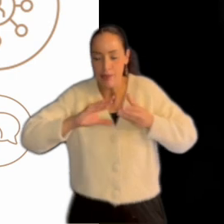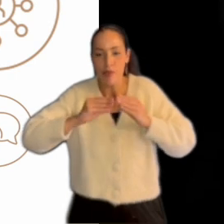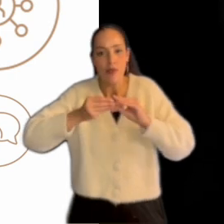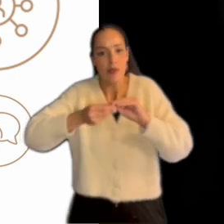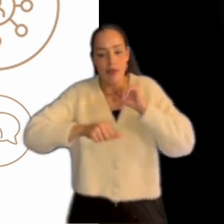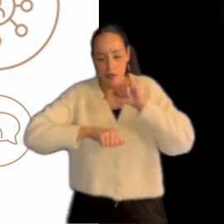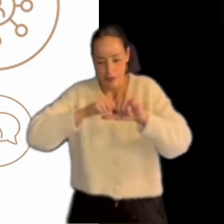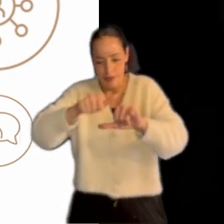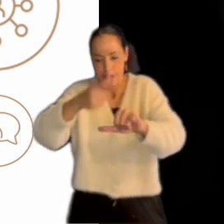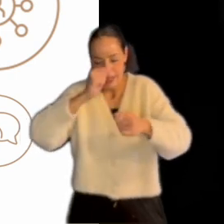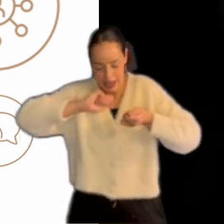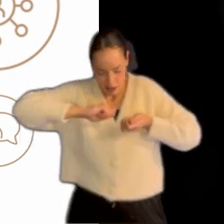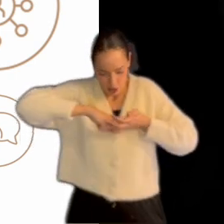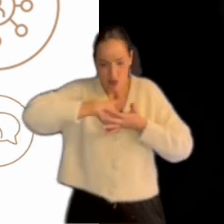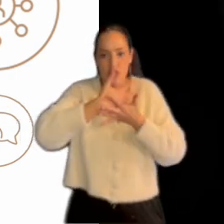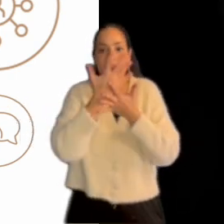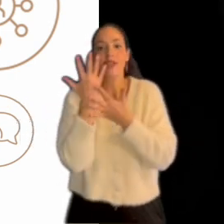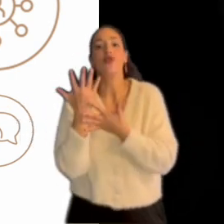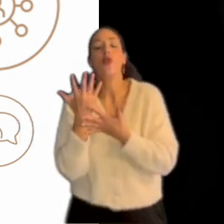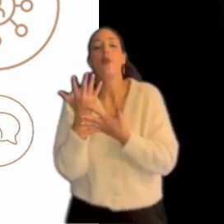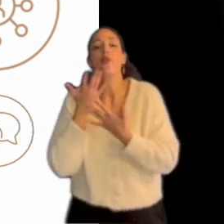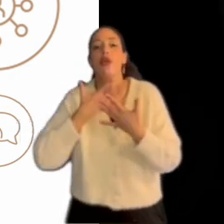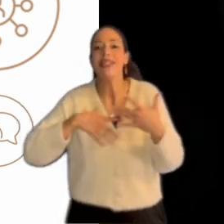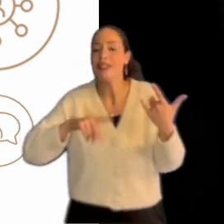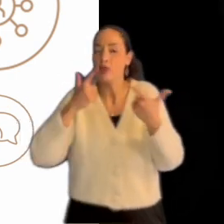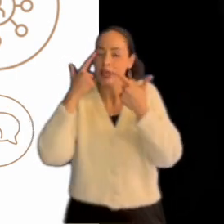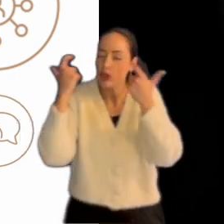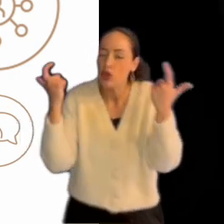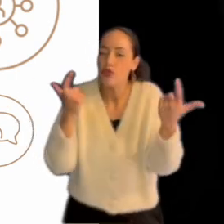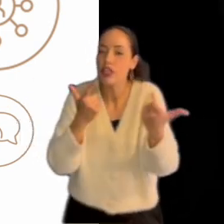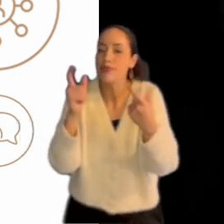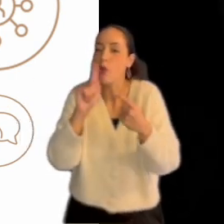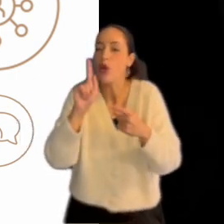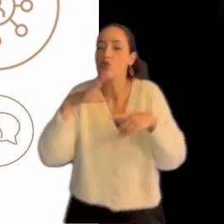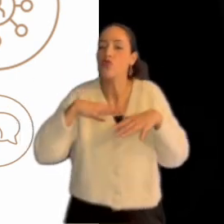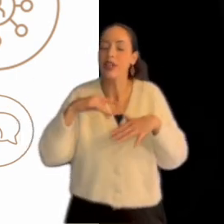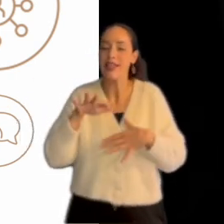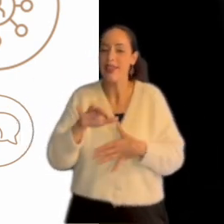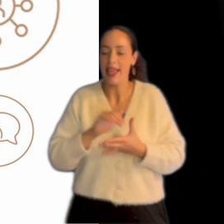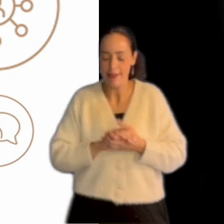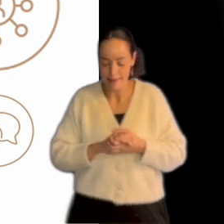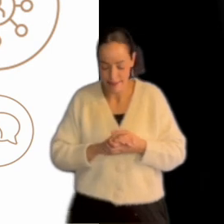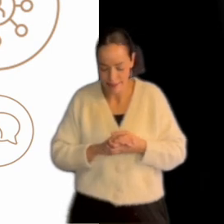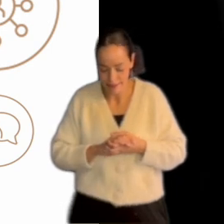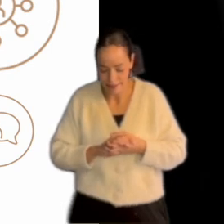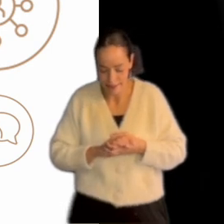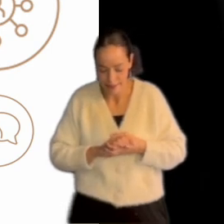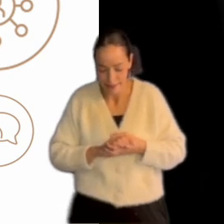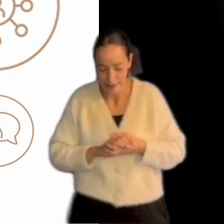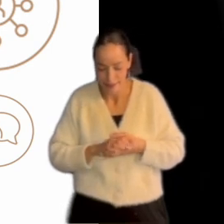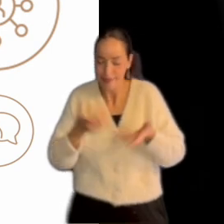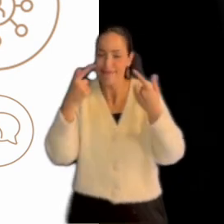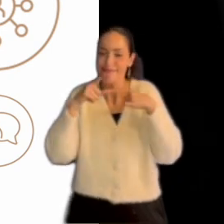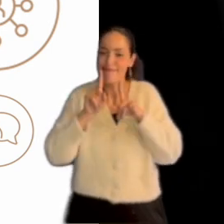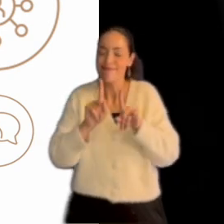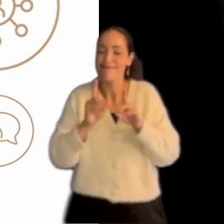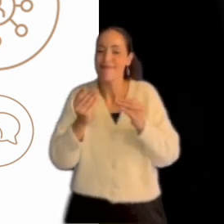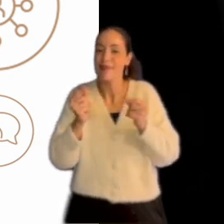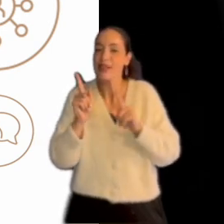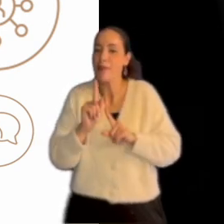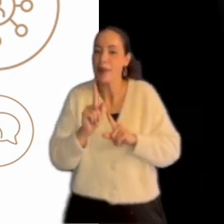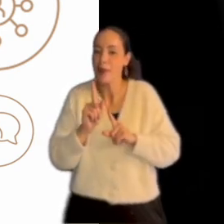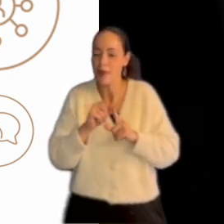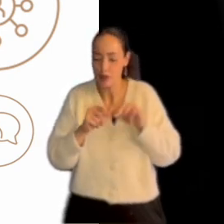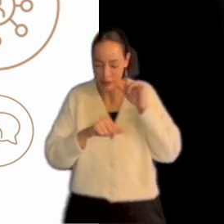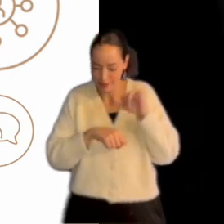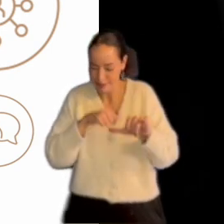However, for some people, mapping support can be difficult and painful for the ways in which it draws attention to how little is there or what is missing. Whilst